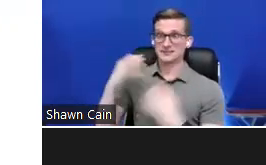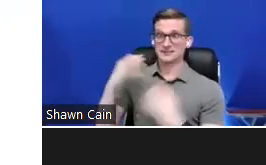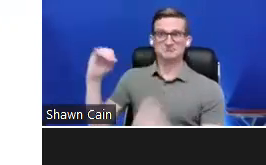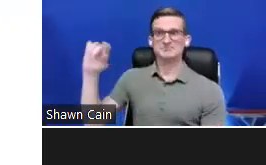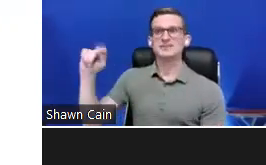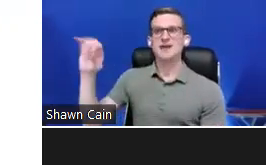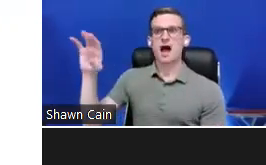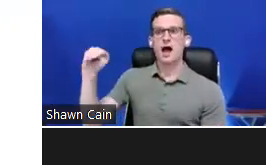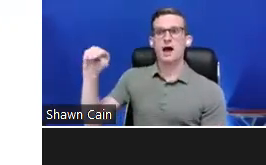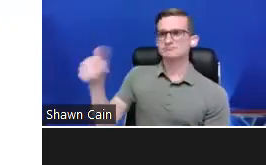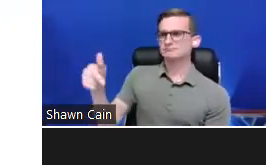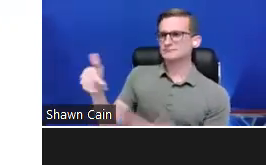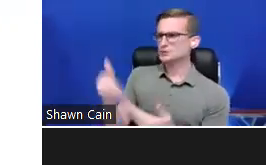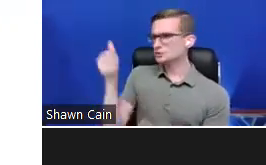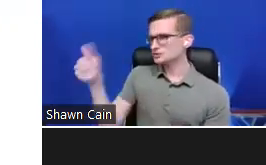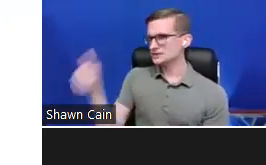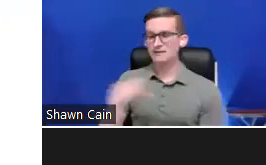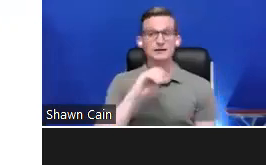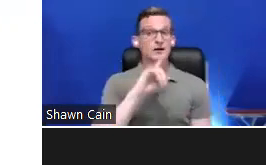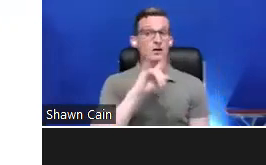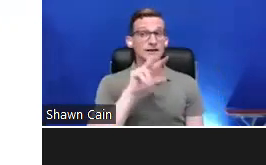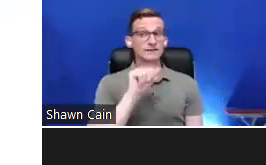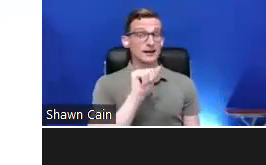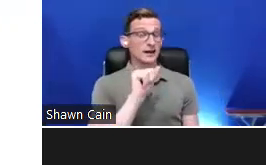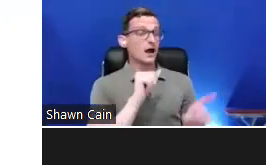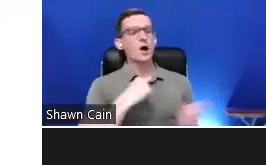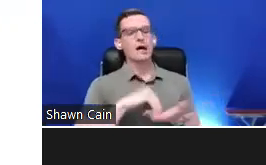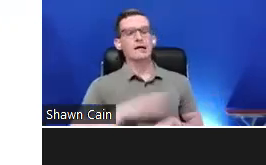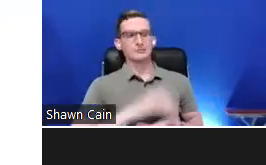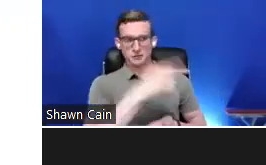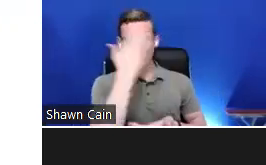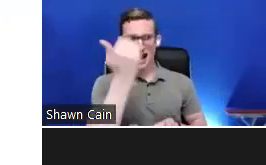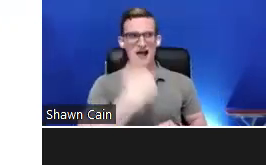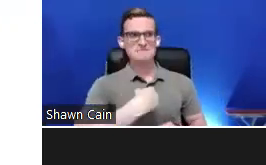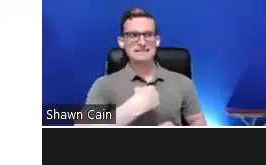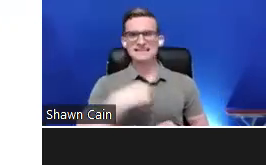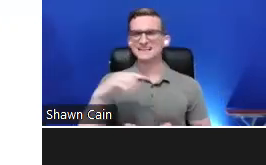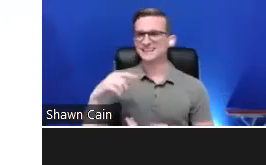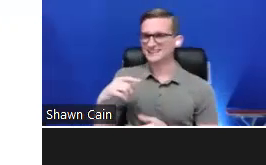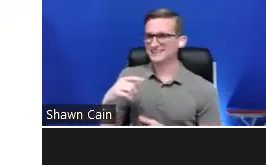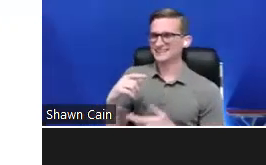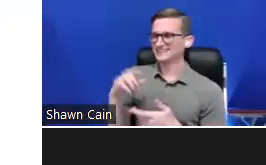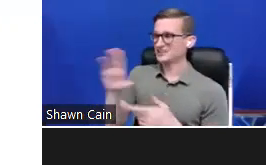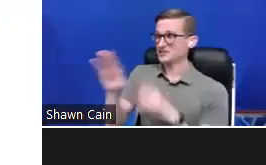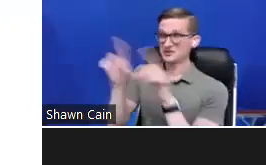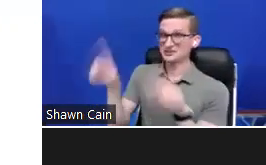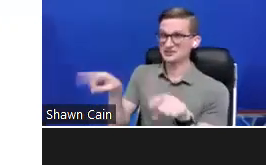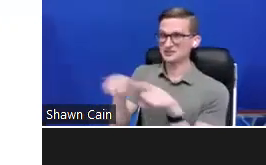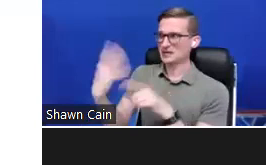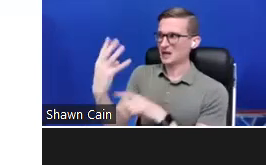Olivia, I'll make a note that you forgot about me. Aren't on my No, screen, to be fair. I didn't know you're here